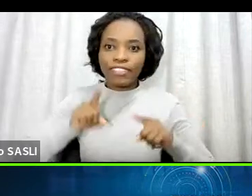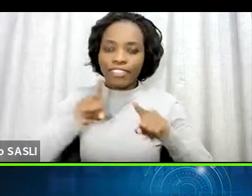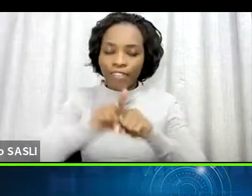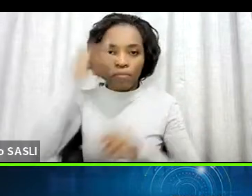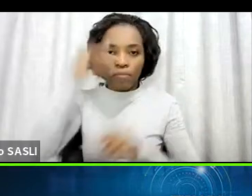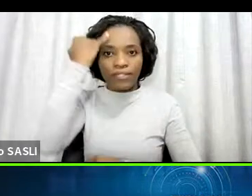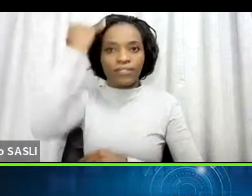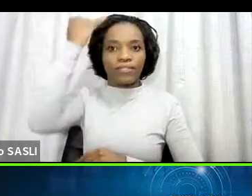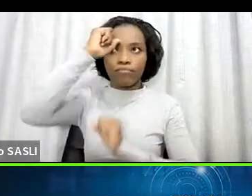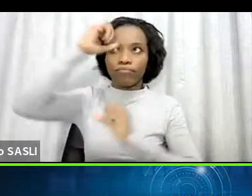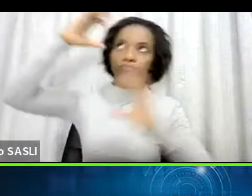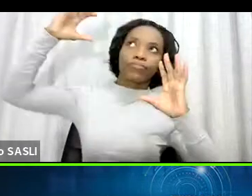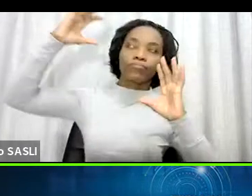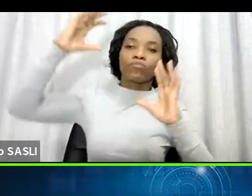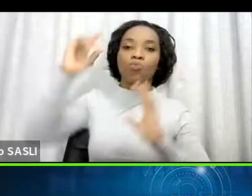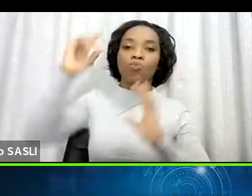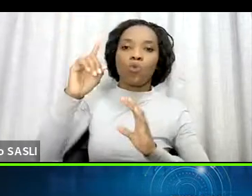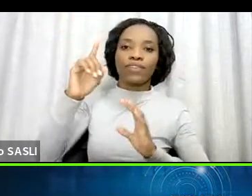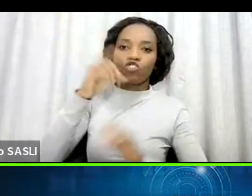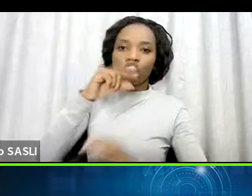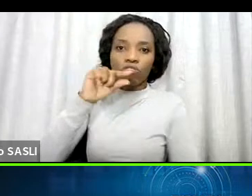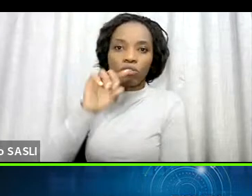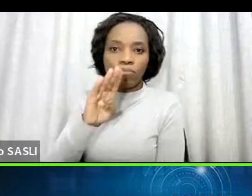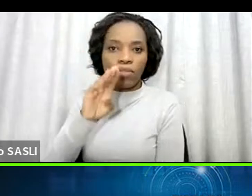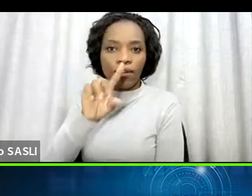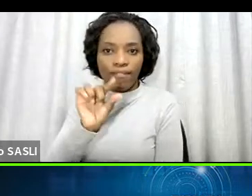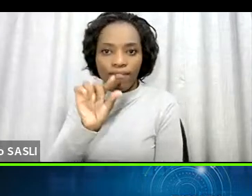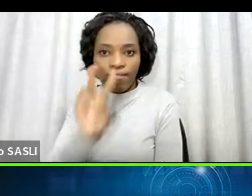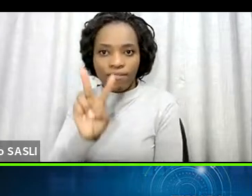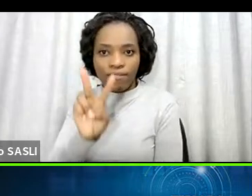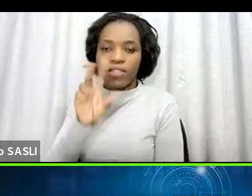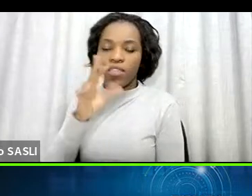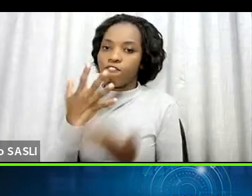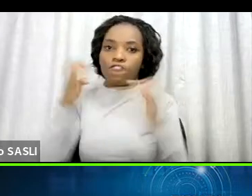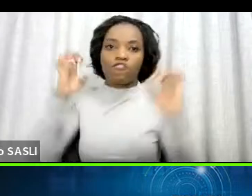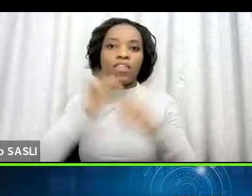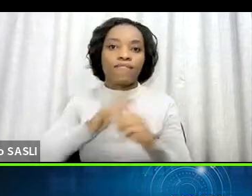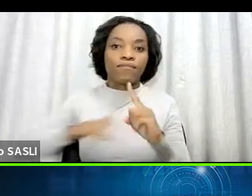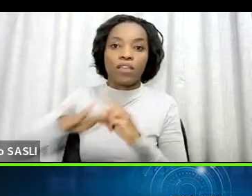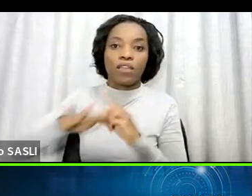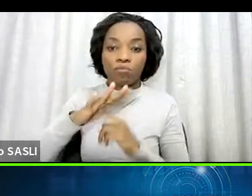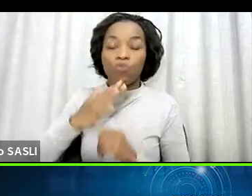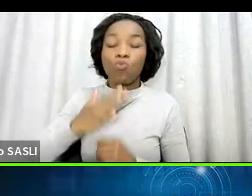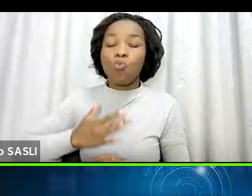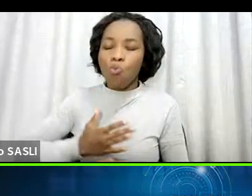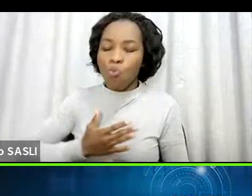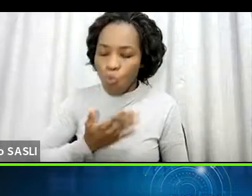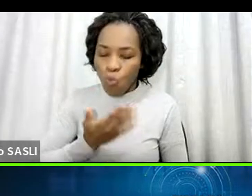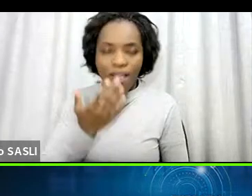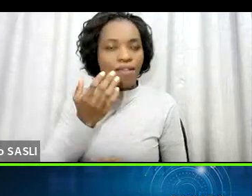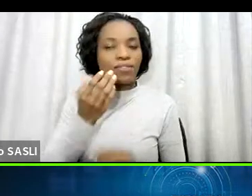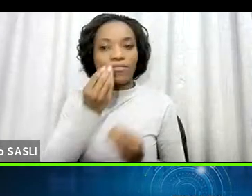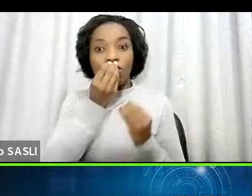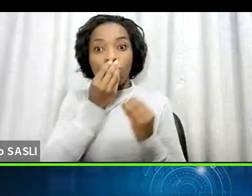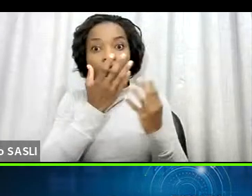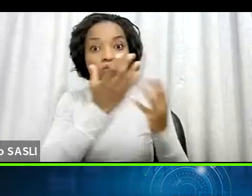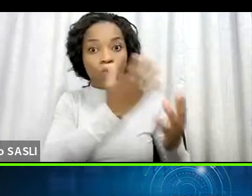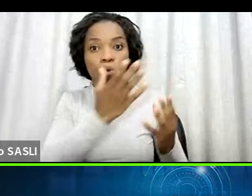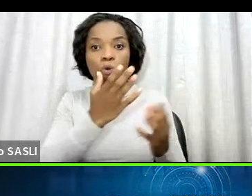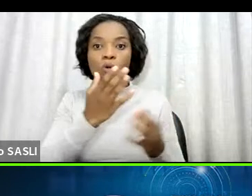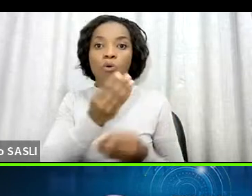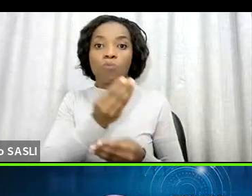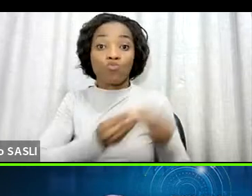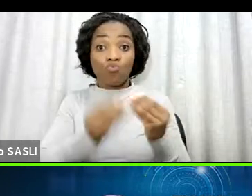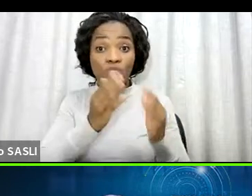of a GBV-free environment. We want to assure our traders that to the extent that you